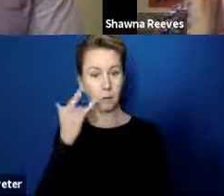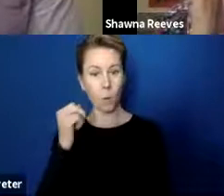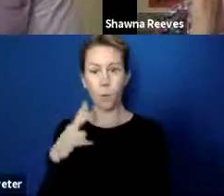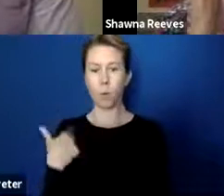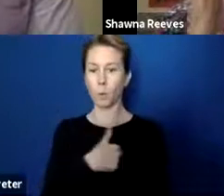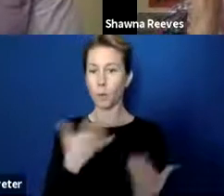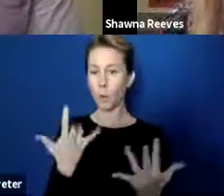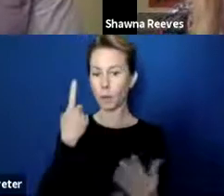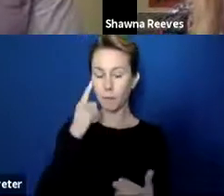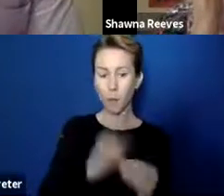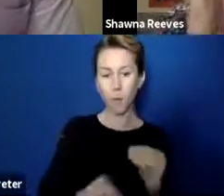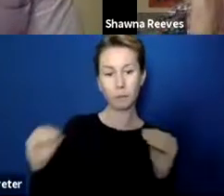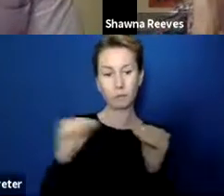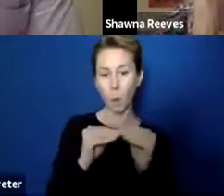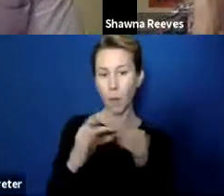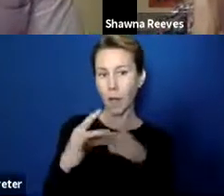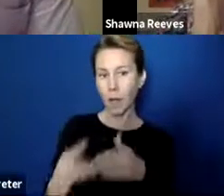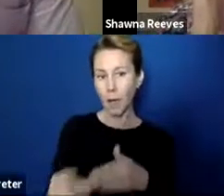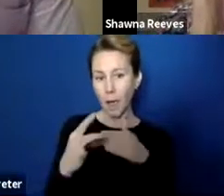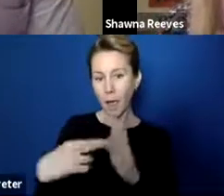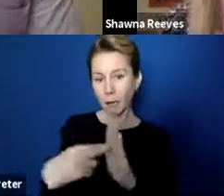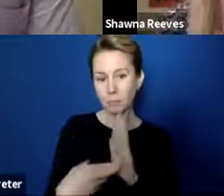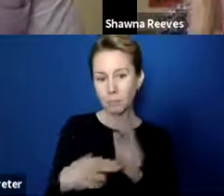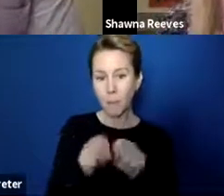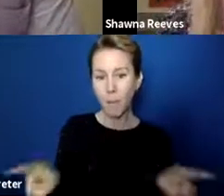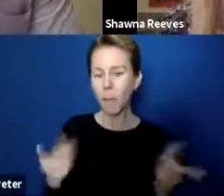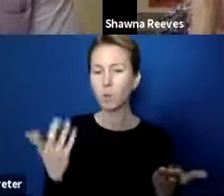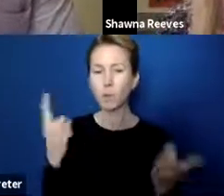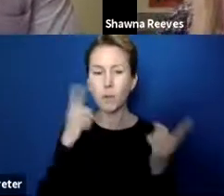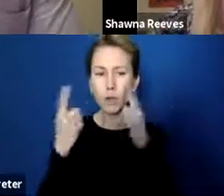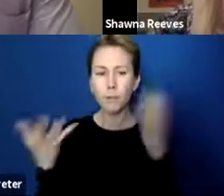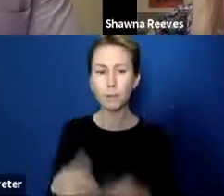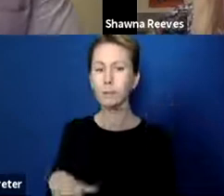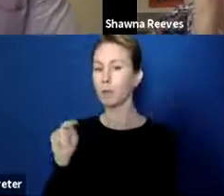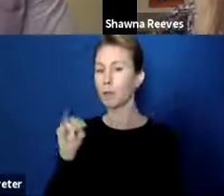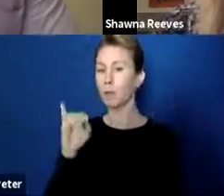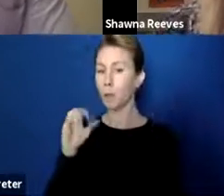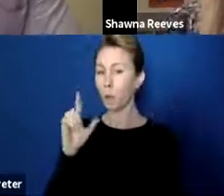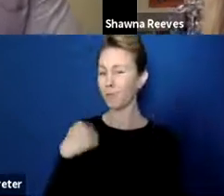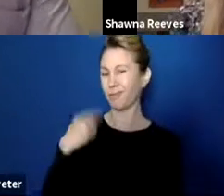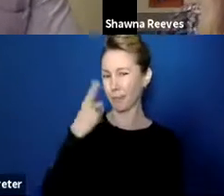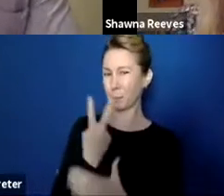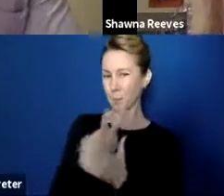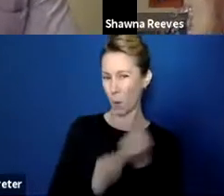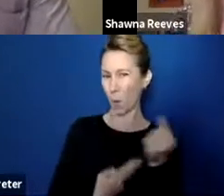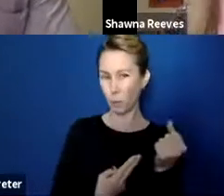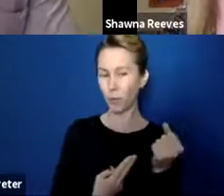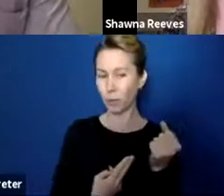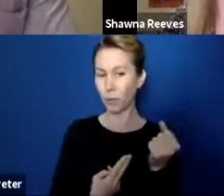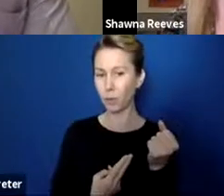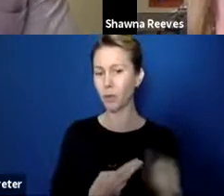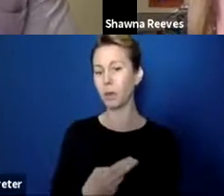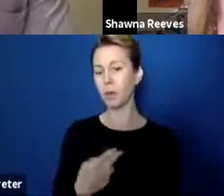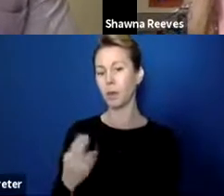long as the visits happen outside. From what I can tell, it's not mandated, but it's an option. Is anything happening like that